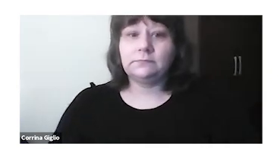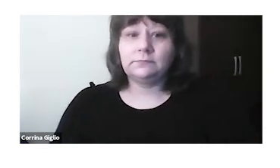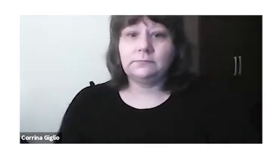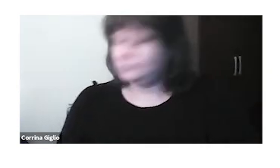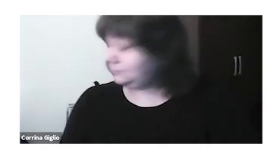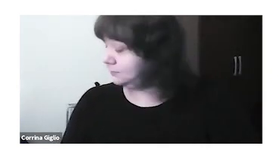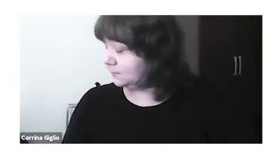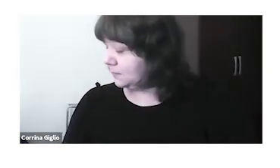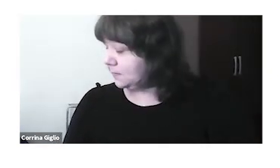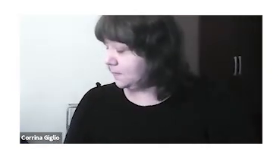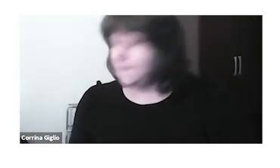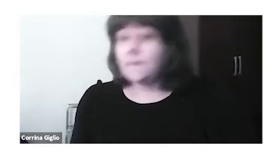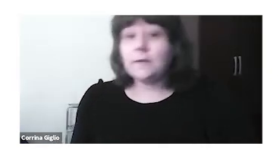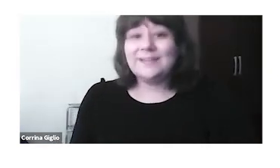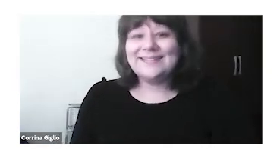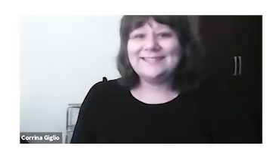Next slide, please, Truman.